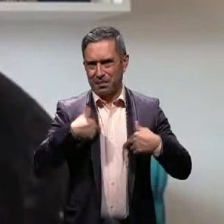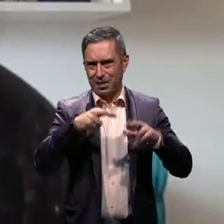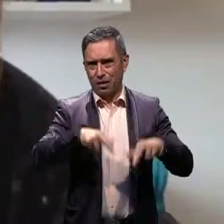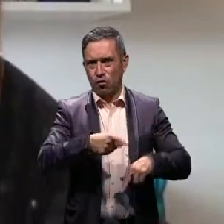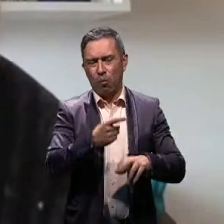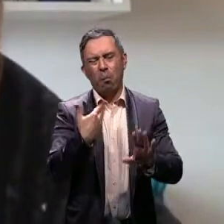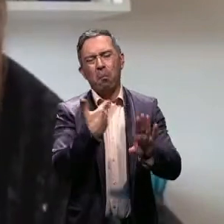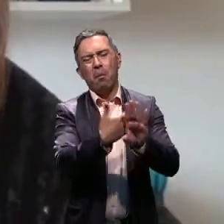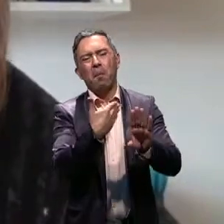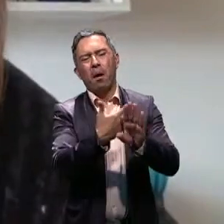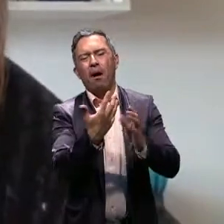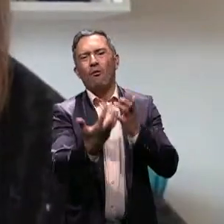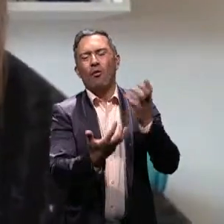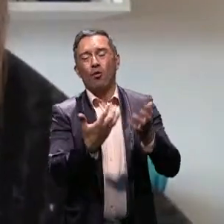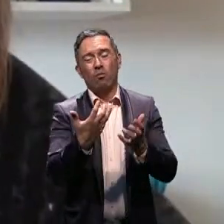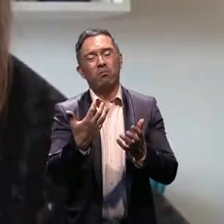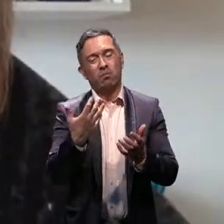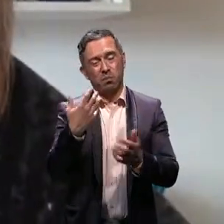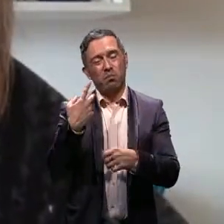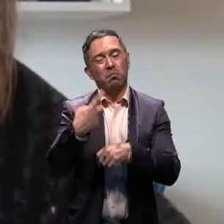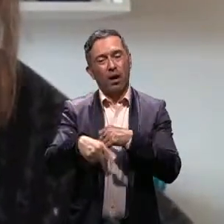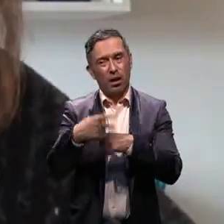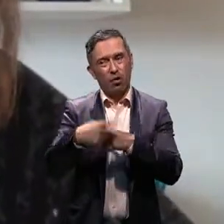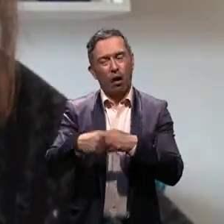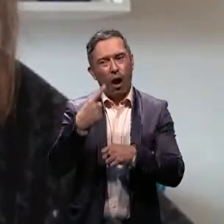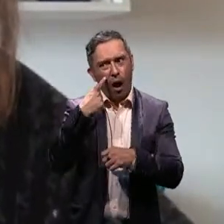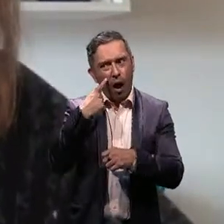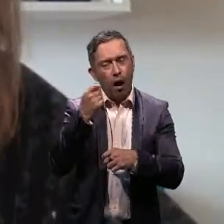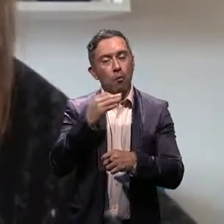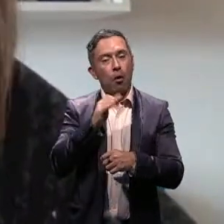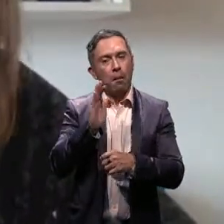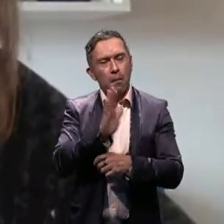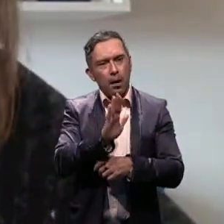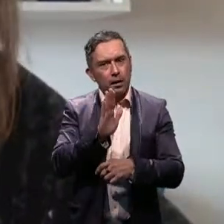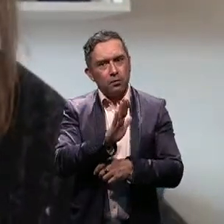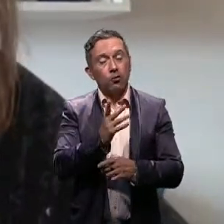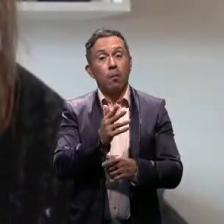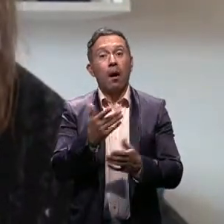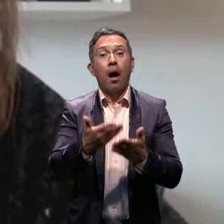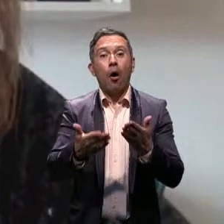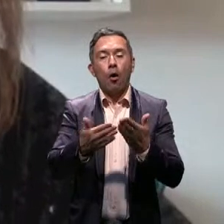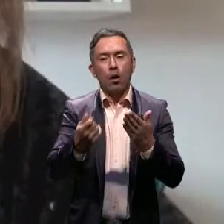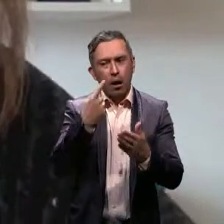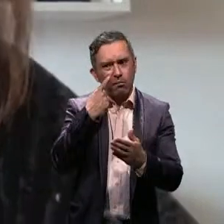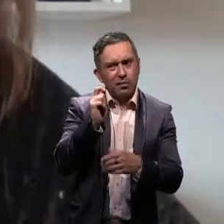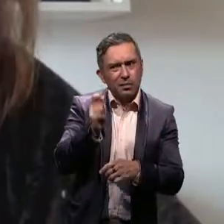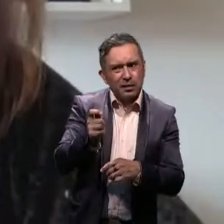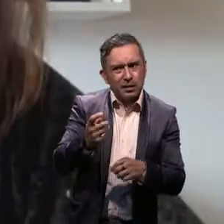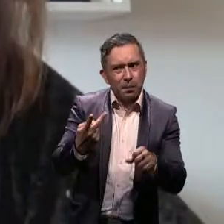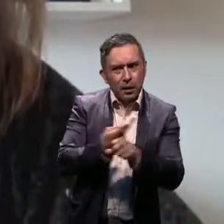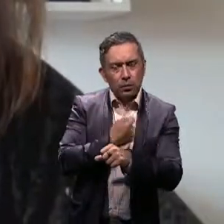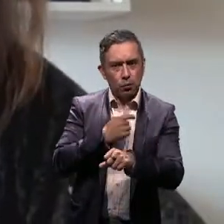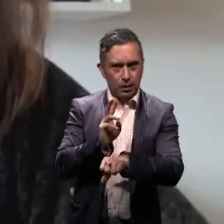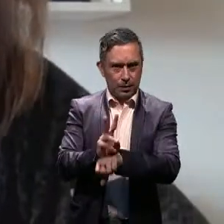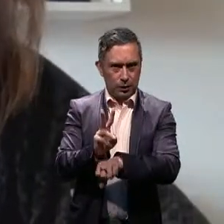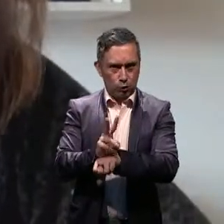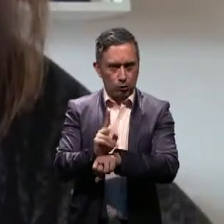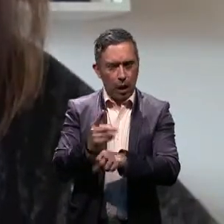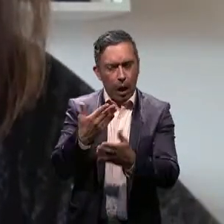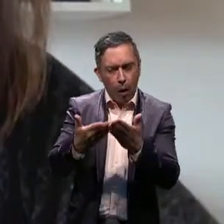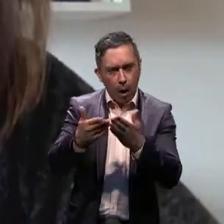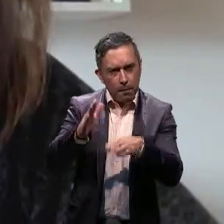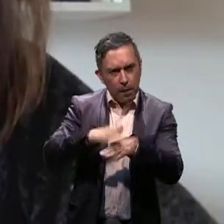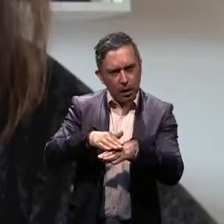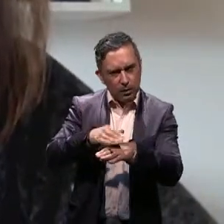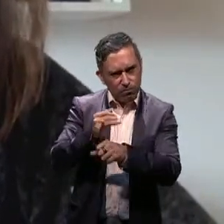threat. And likewise, we always have to pay attention to this phenomenon and be much more